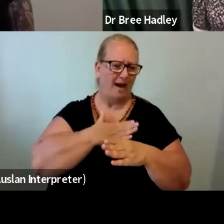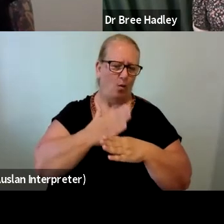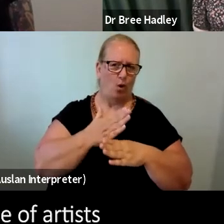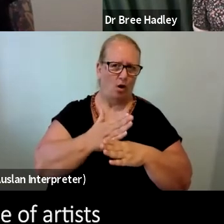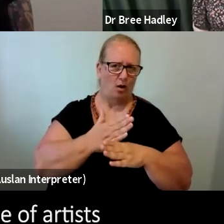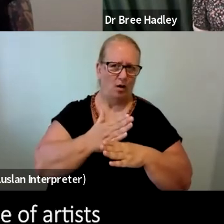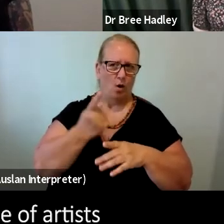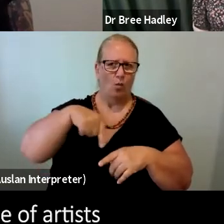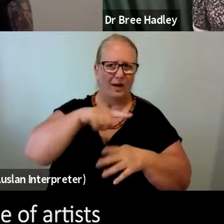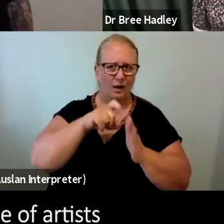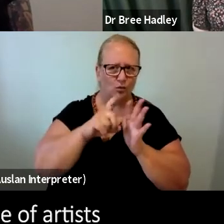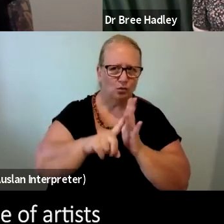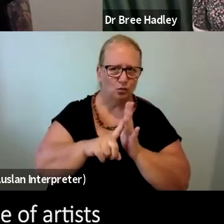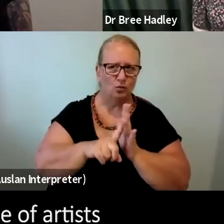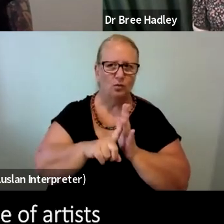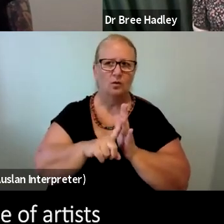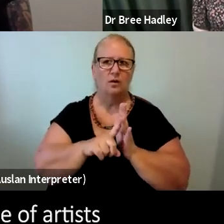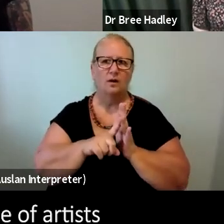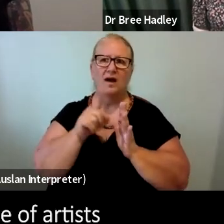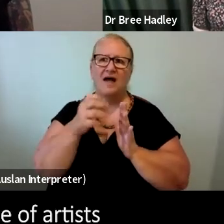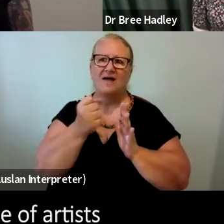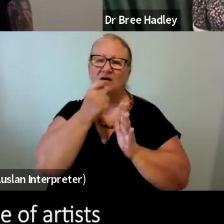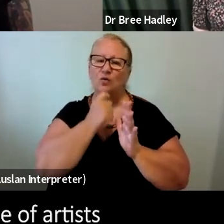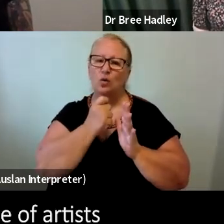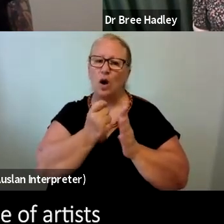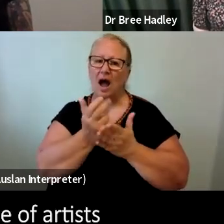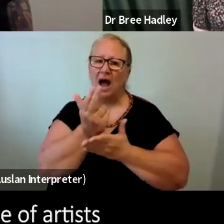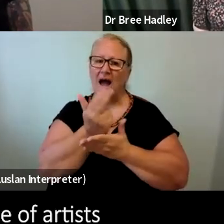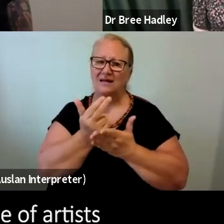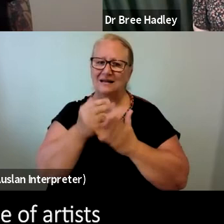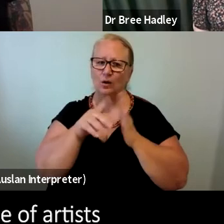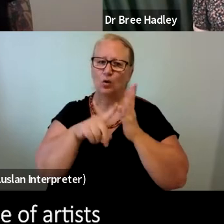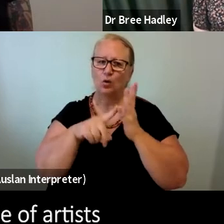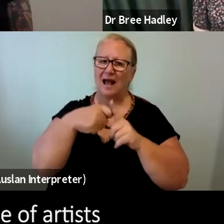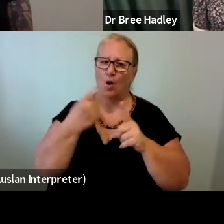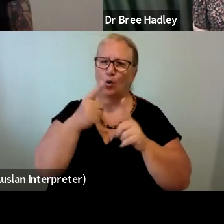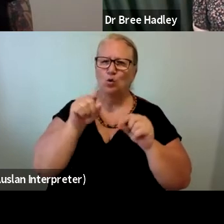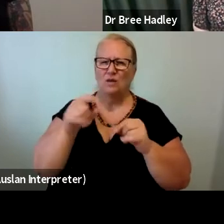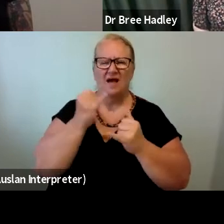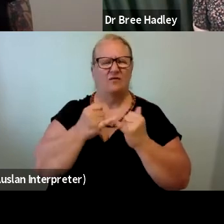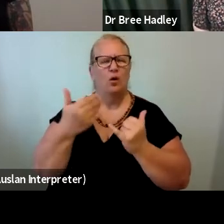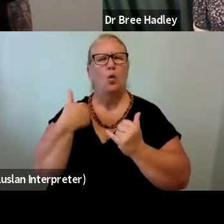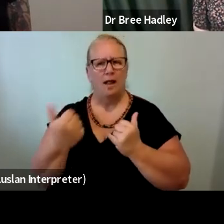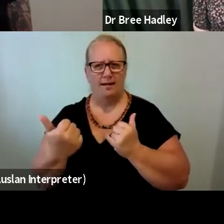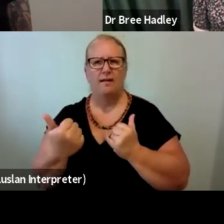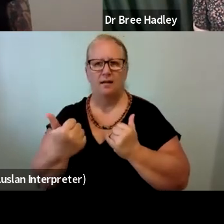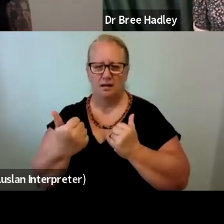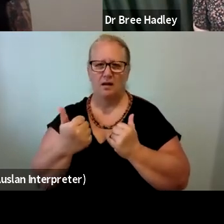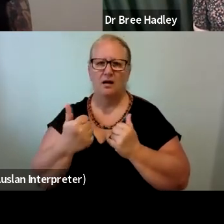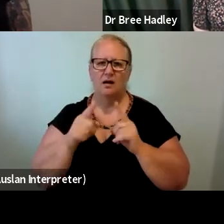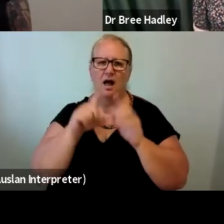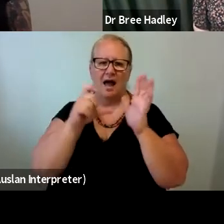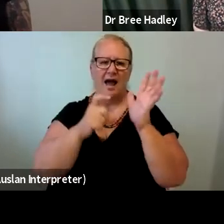do. There are a couple of artists here in the UK who do that really well. I would say Claire